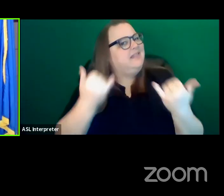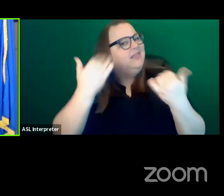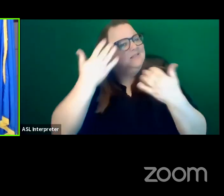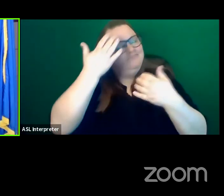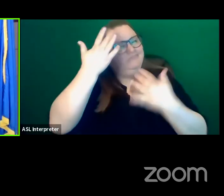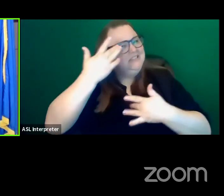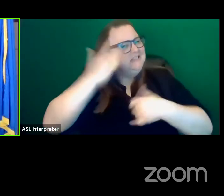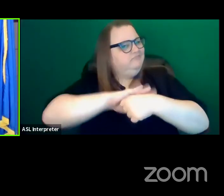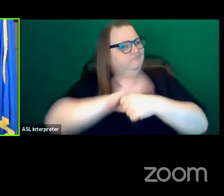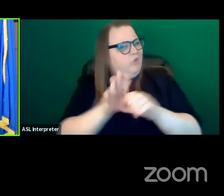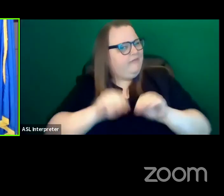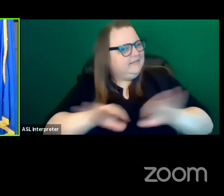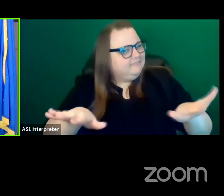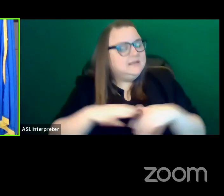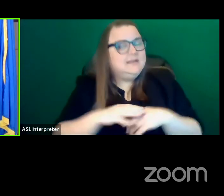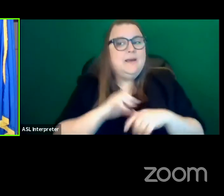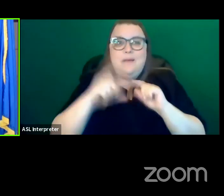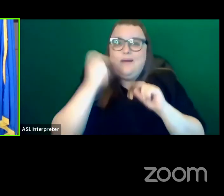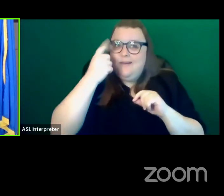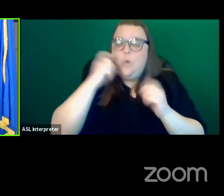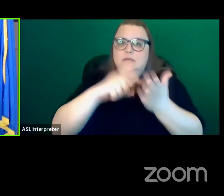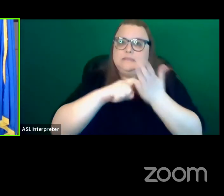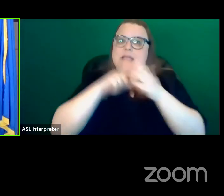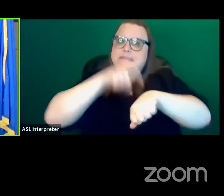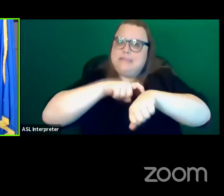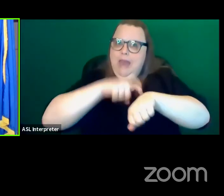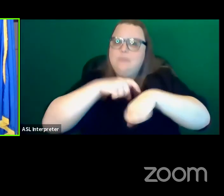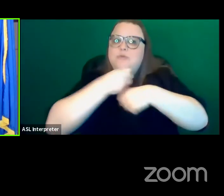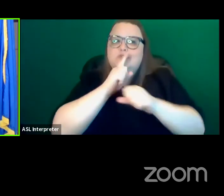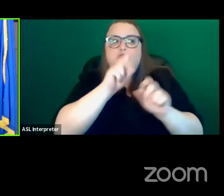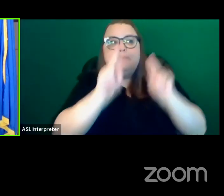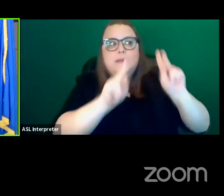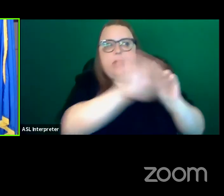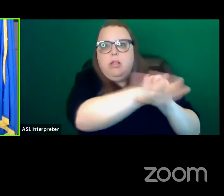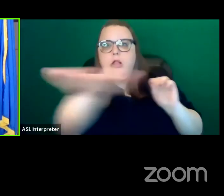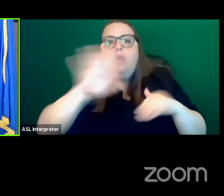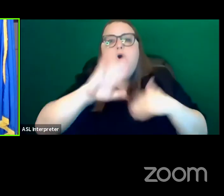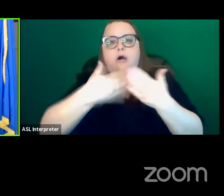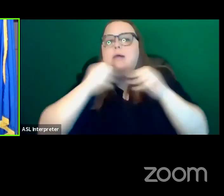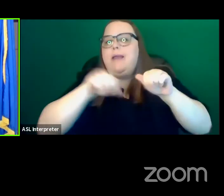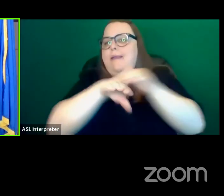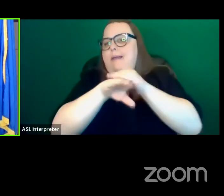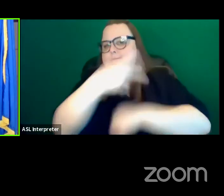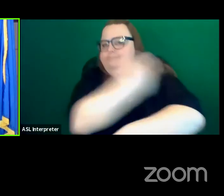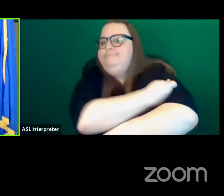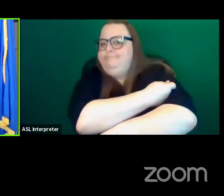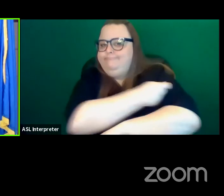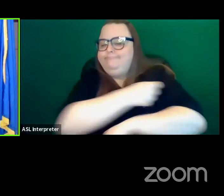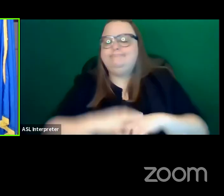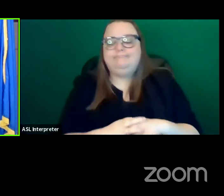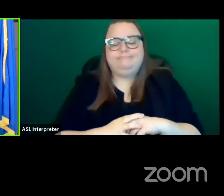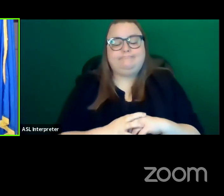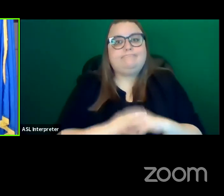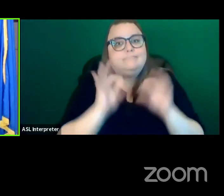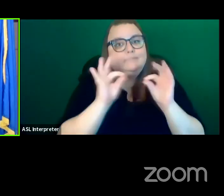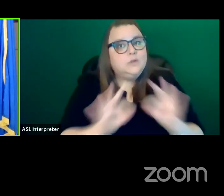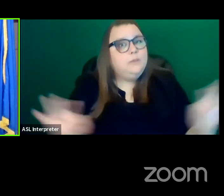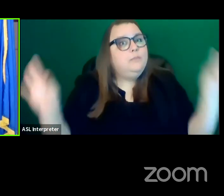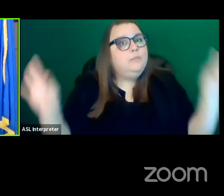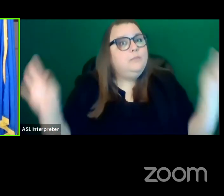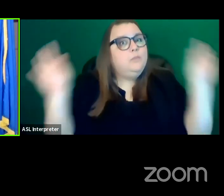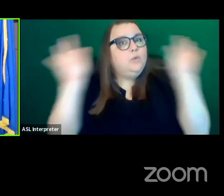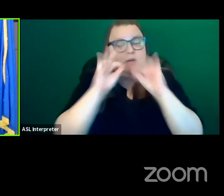sure everyone has access to the vaccine. It's critical to remember that federal officials have widely